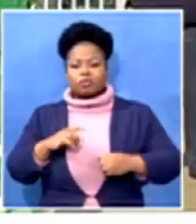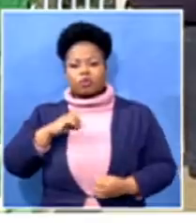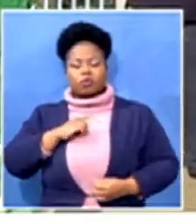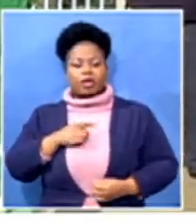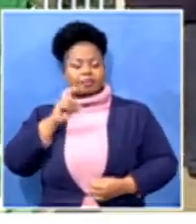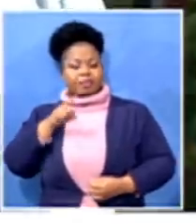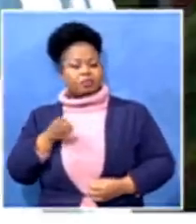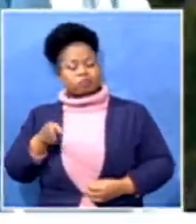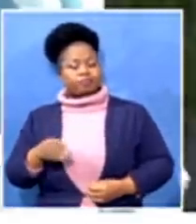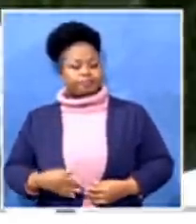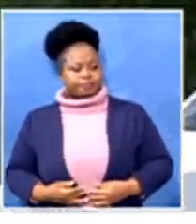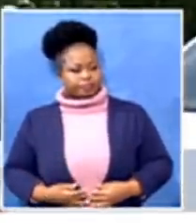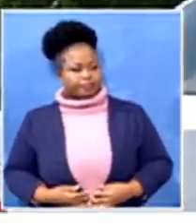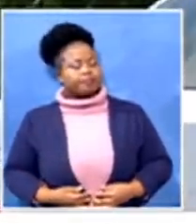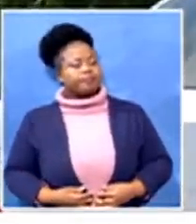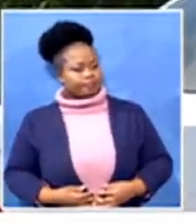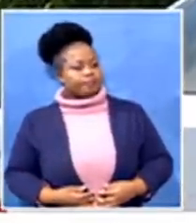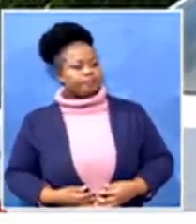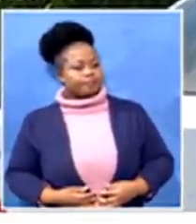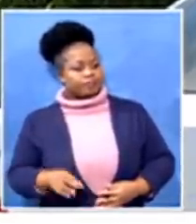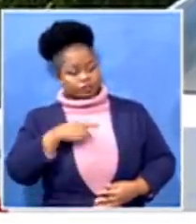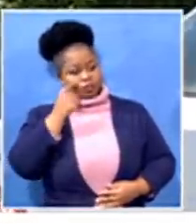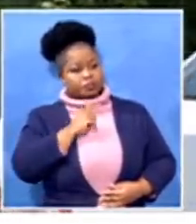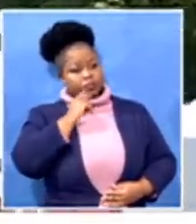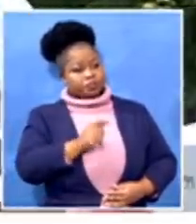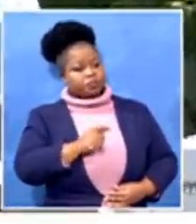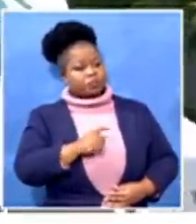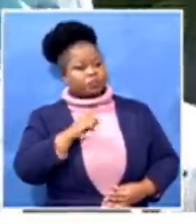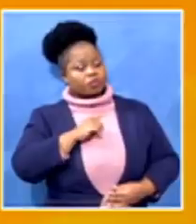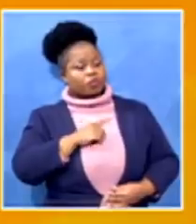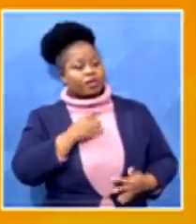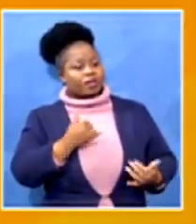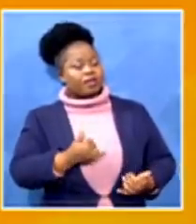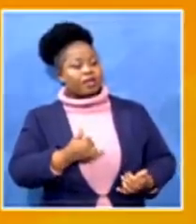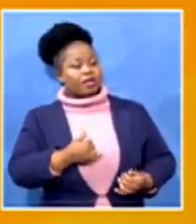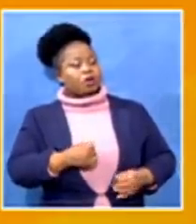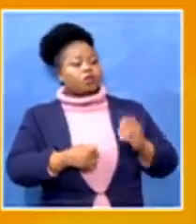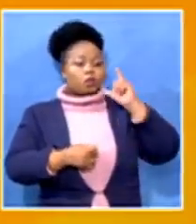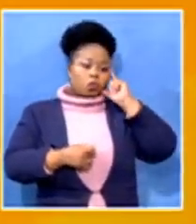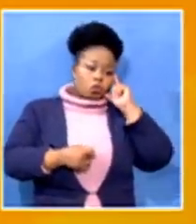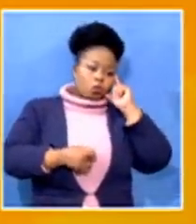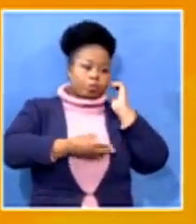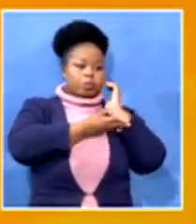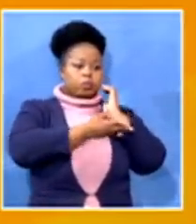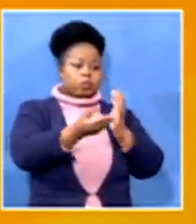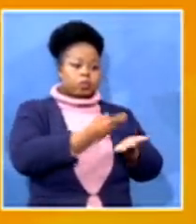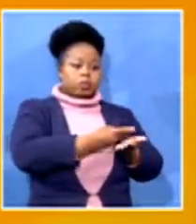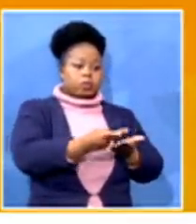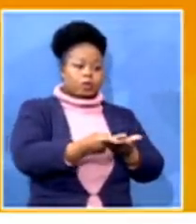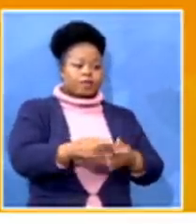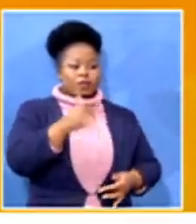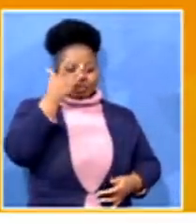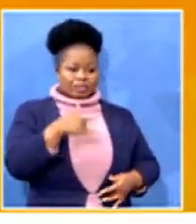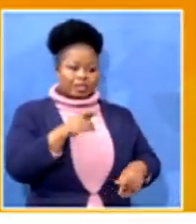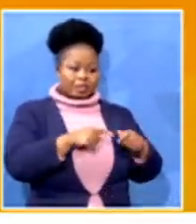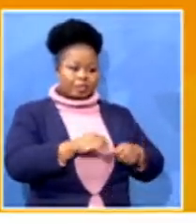hospitalization. Yeah, and that's the reality, is that the beds are being used by the COVID patients,